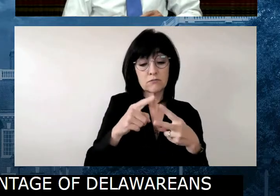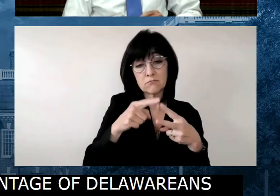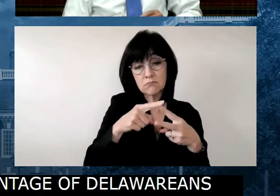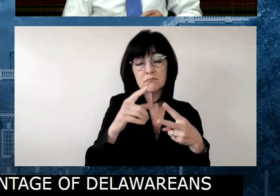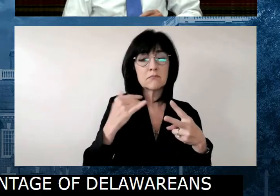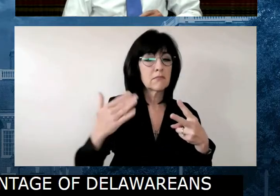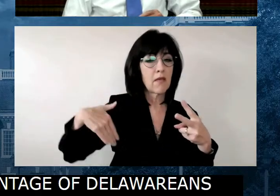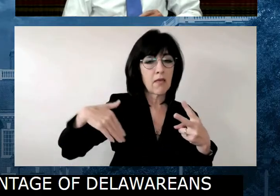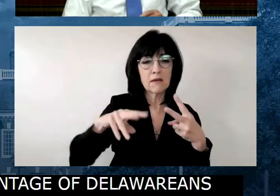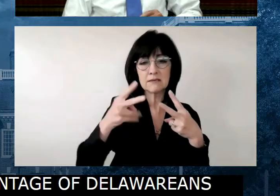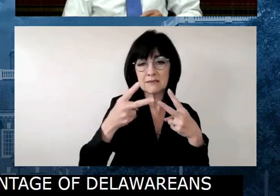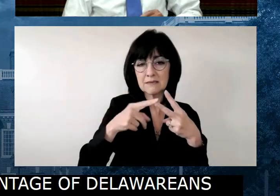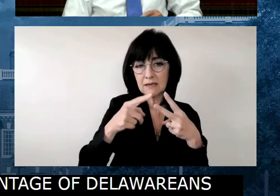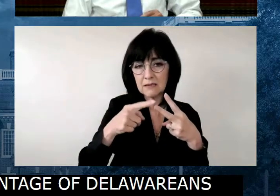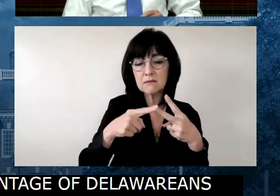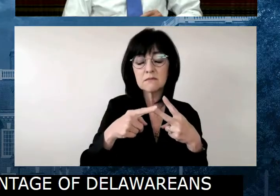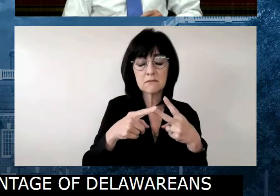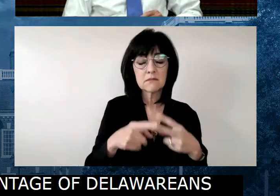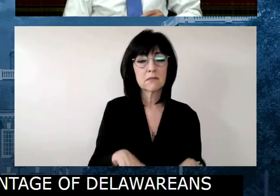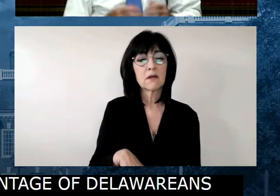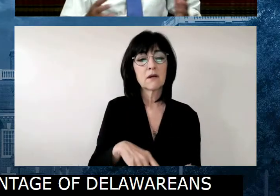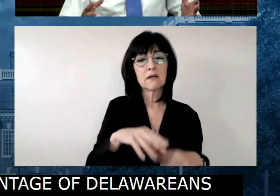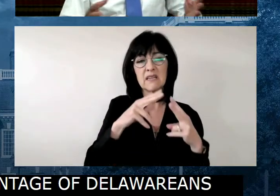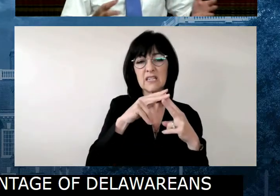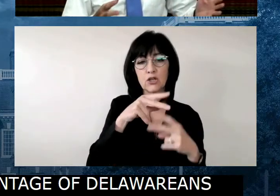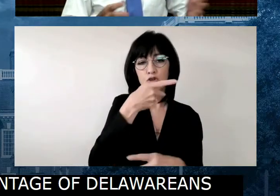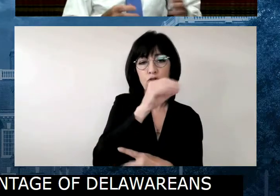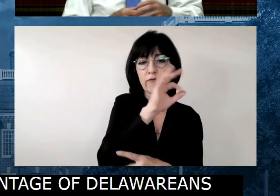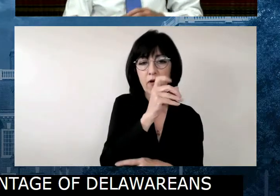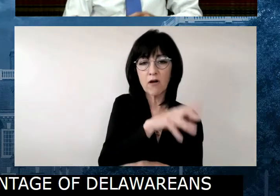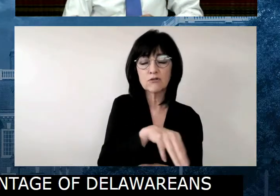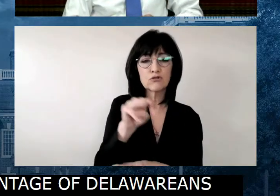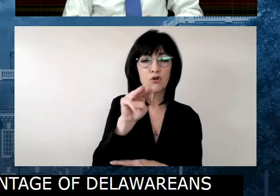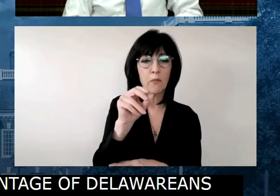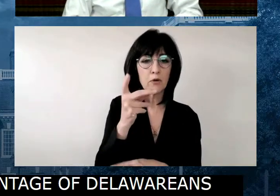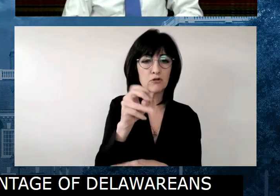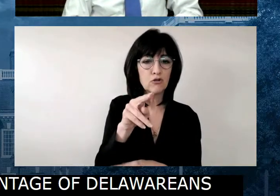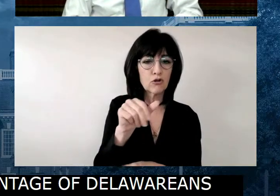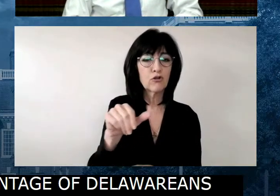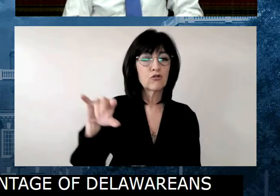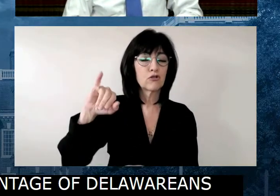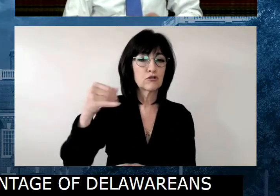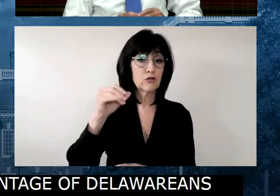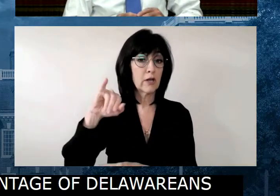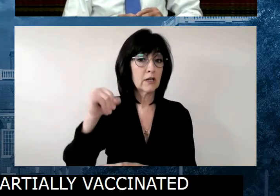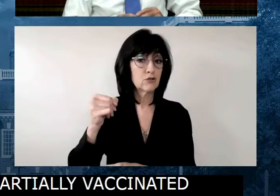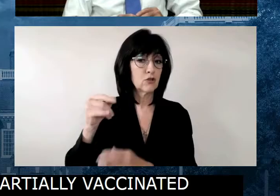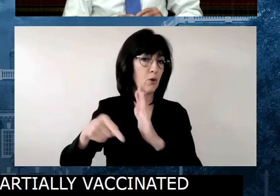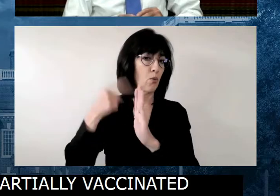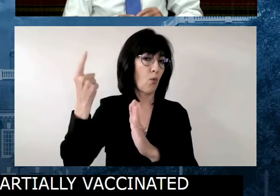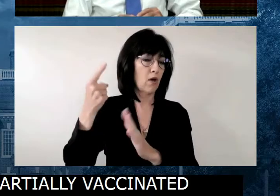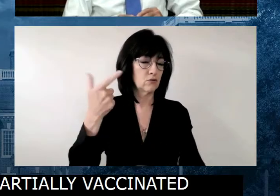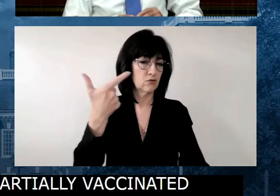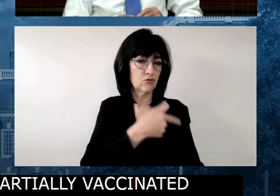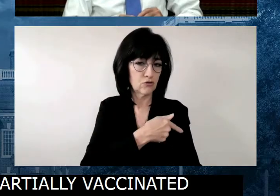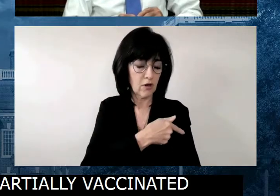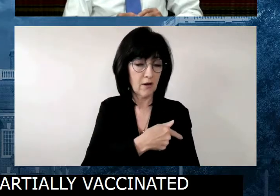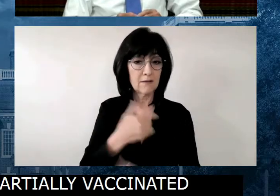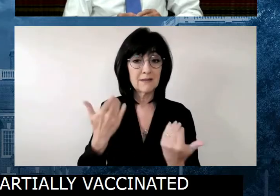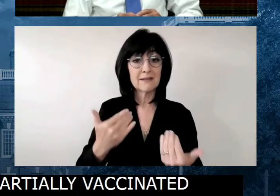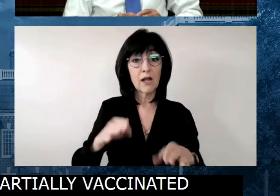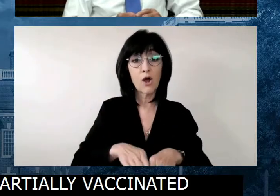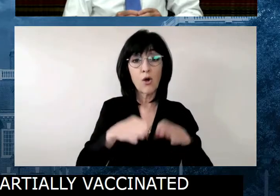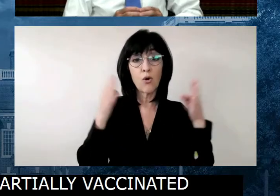1-dose Johnson & Johnson vaccine. Eligibility is opened up to the younger children and students, 12 and over, and we've